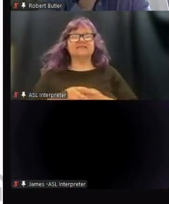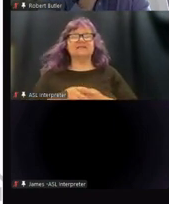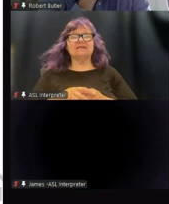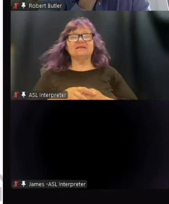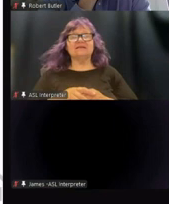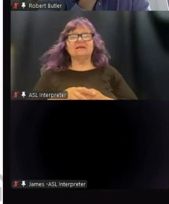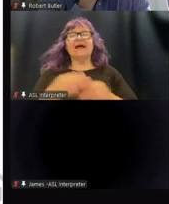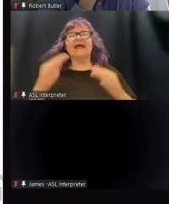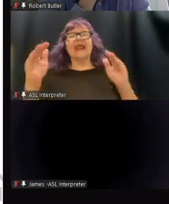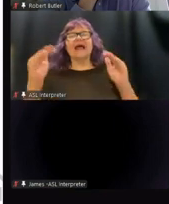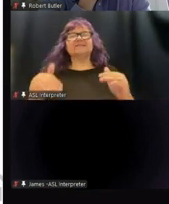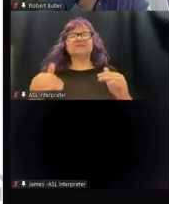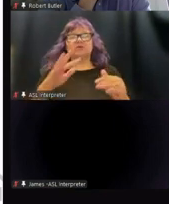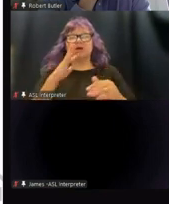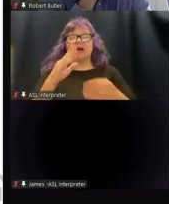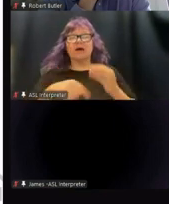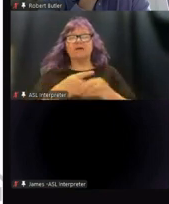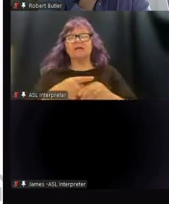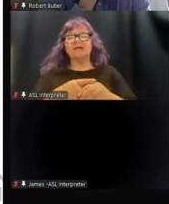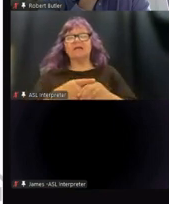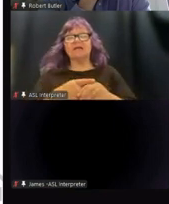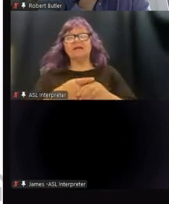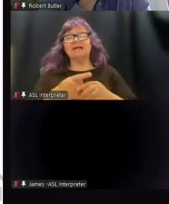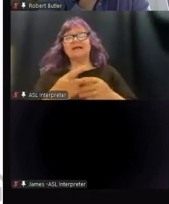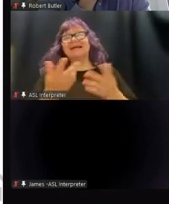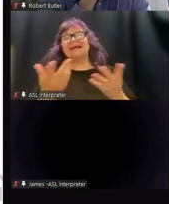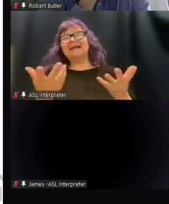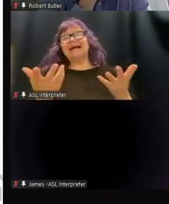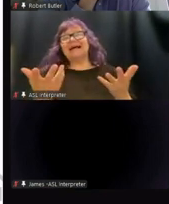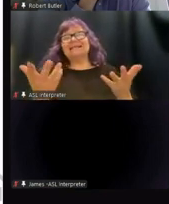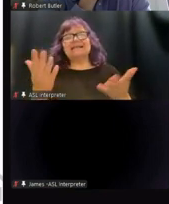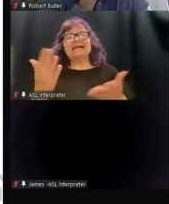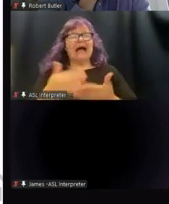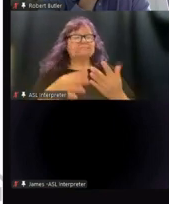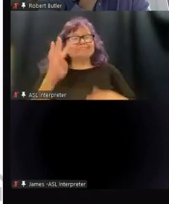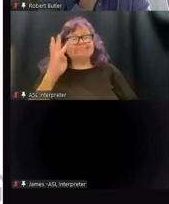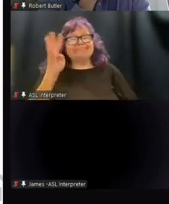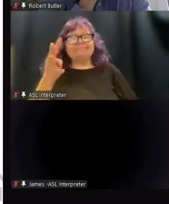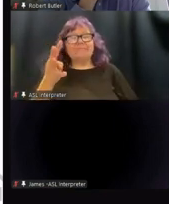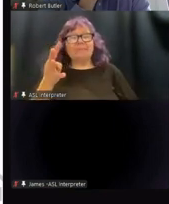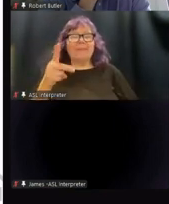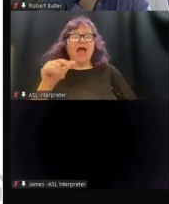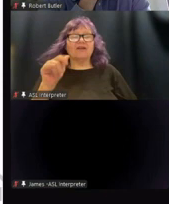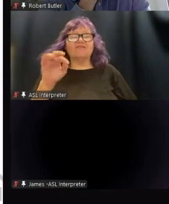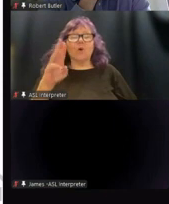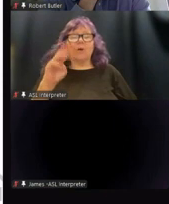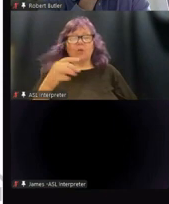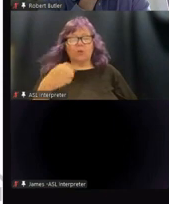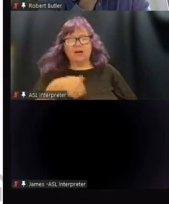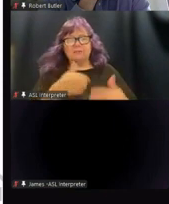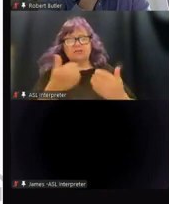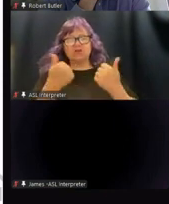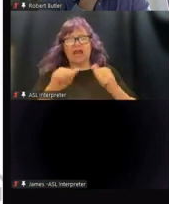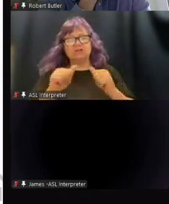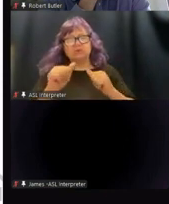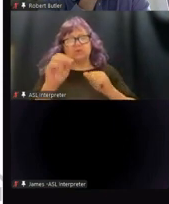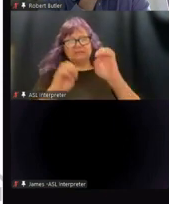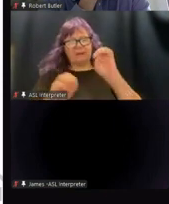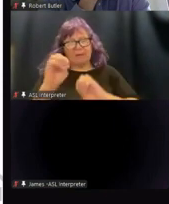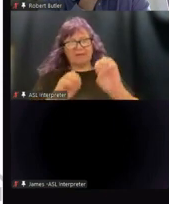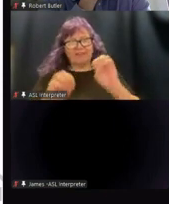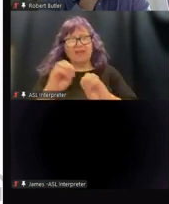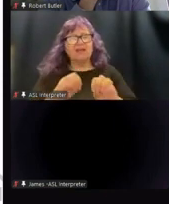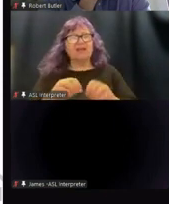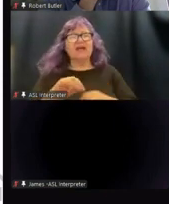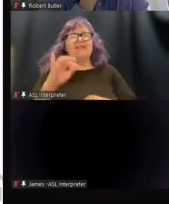a somewhat novel platform type that we've been experimenting with, and